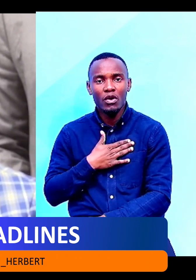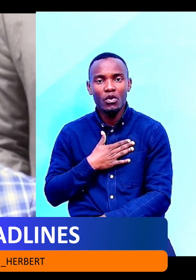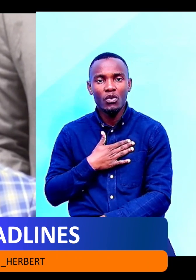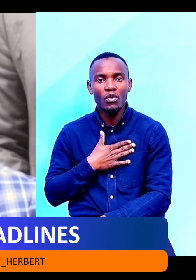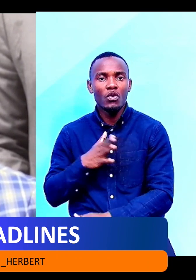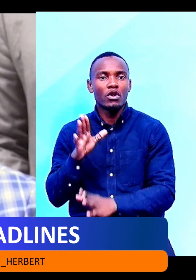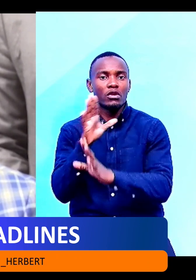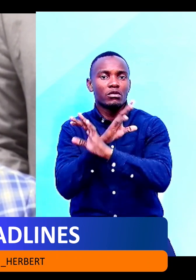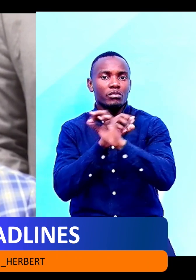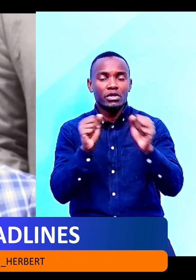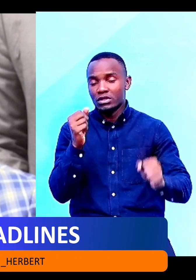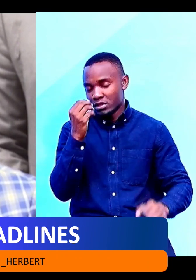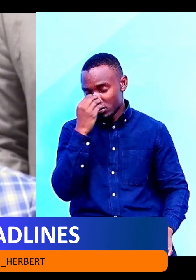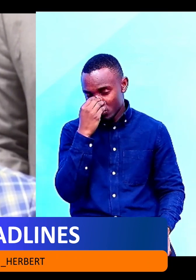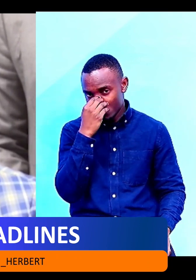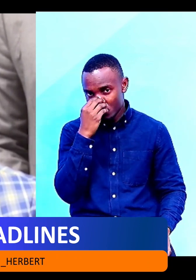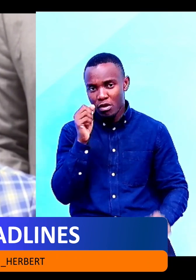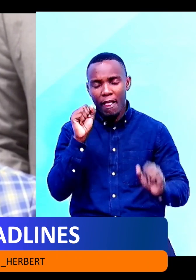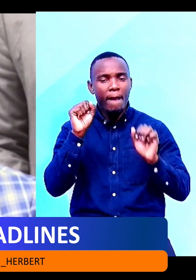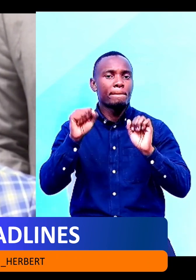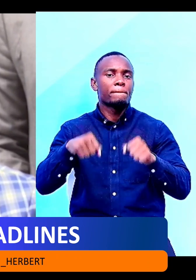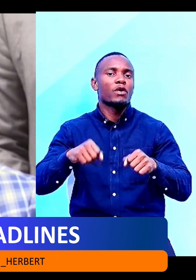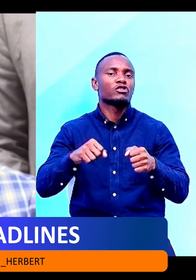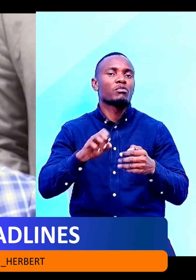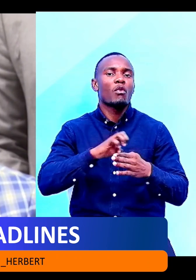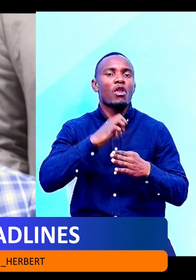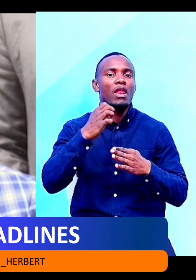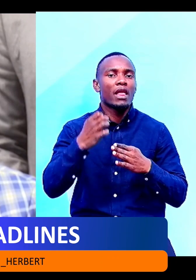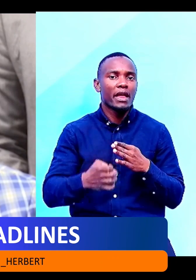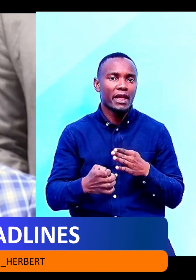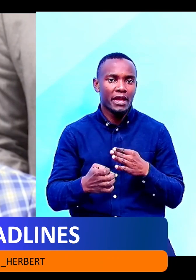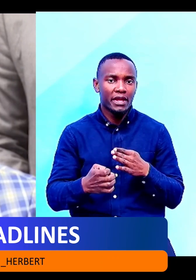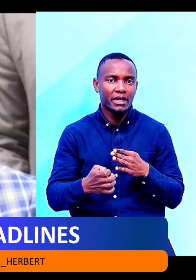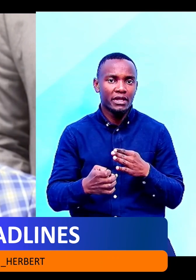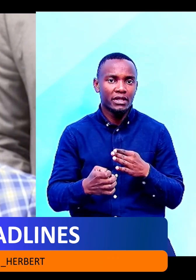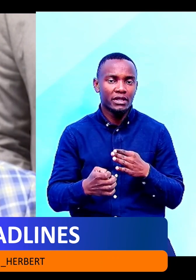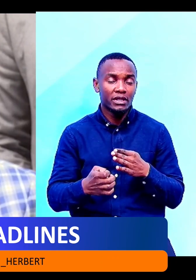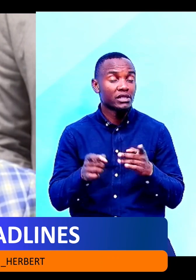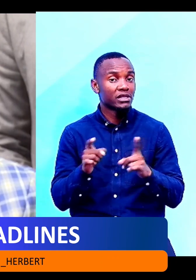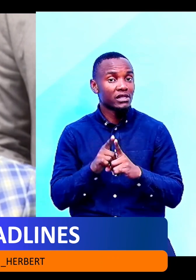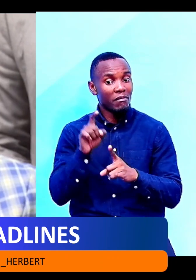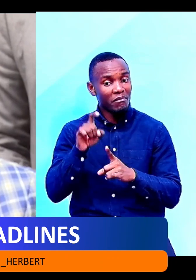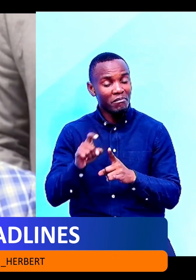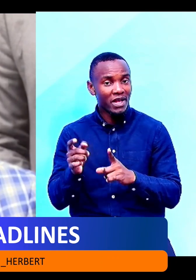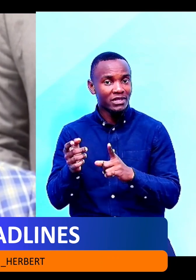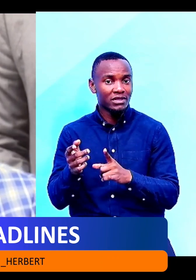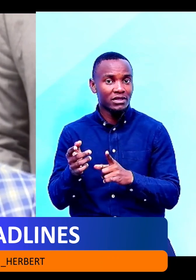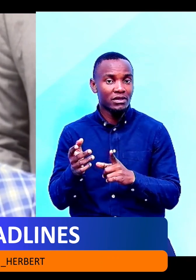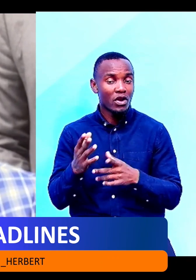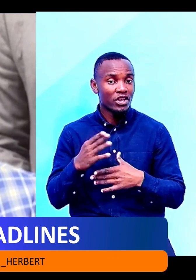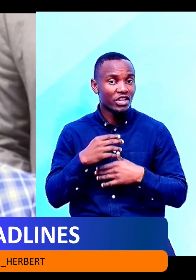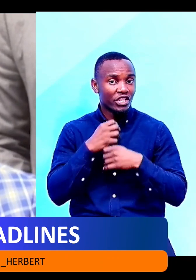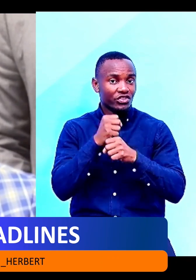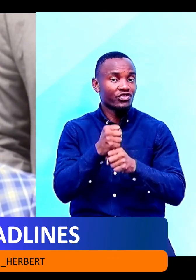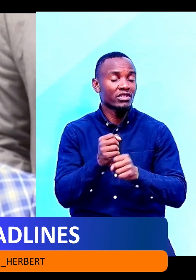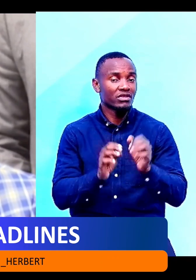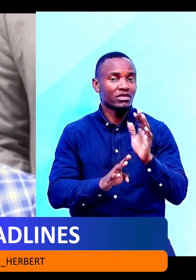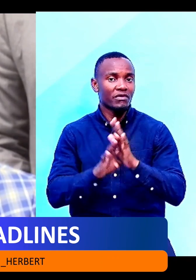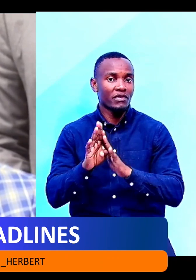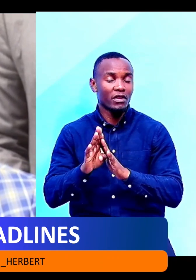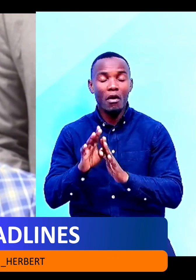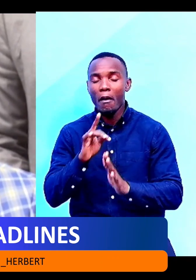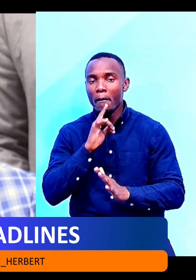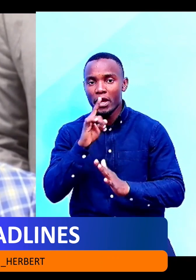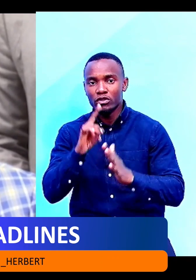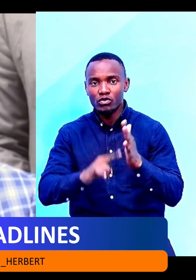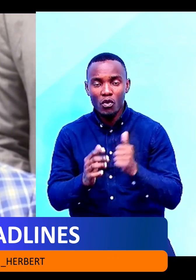can and must restore public trust by ensuring that senior state perpetrators of